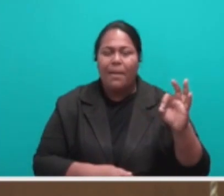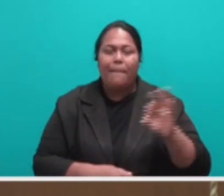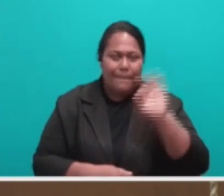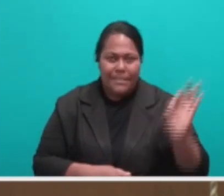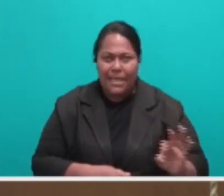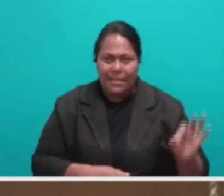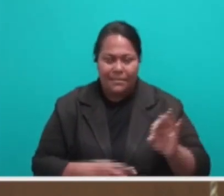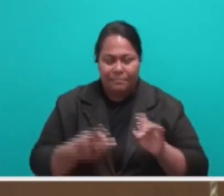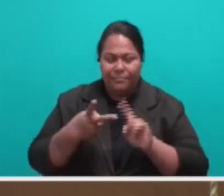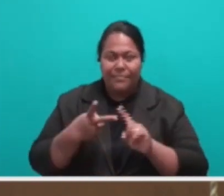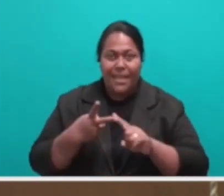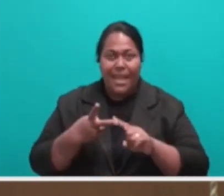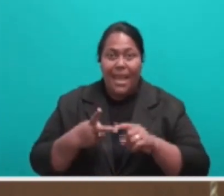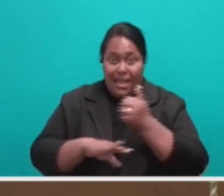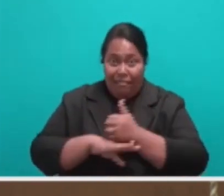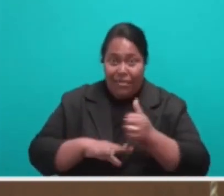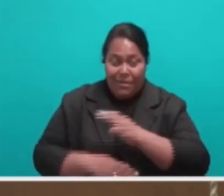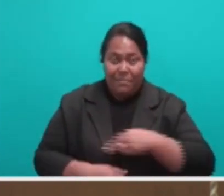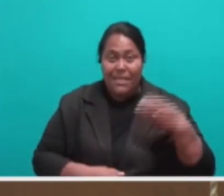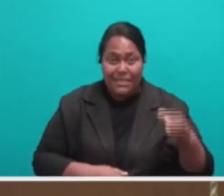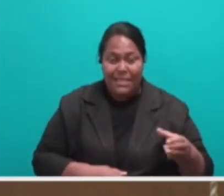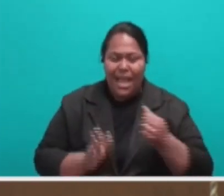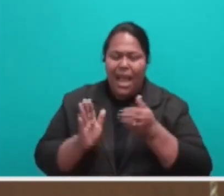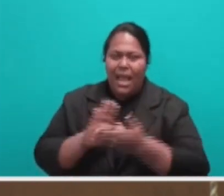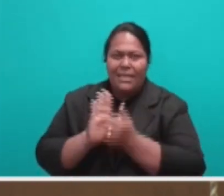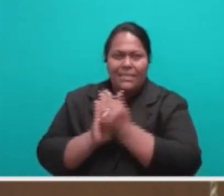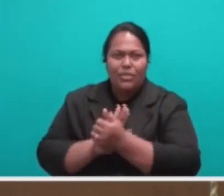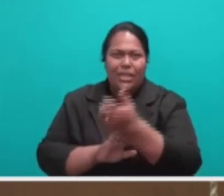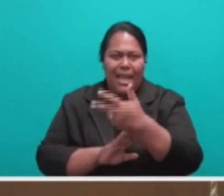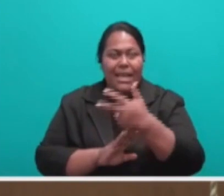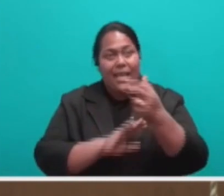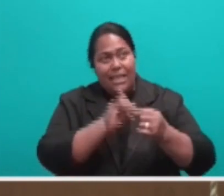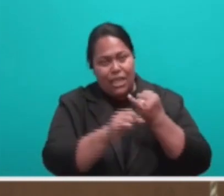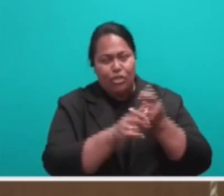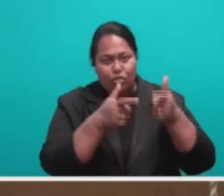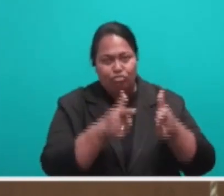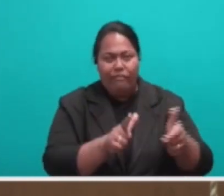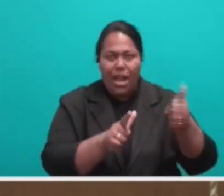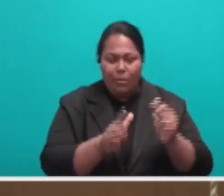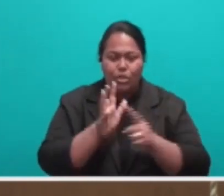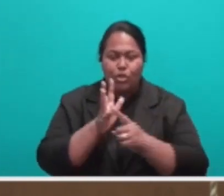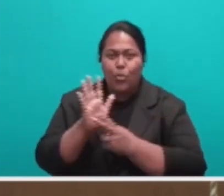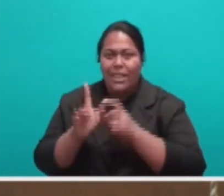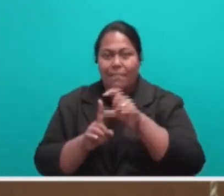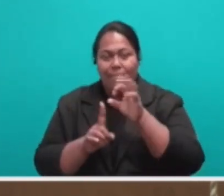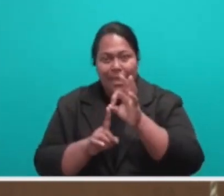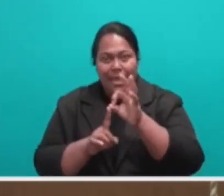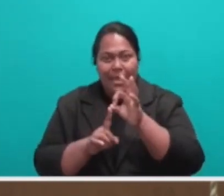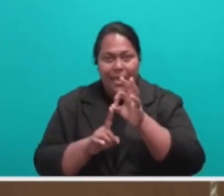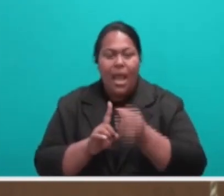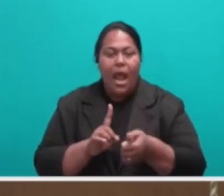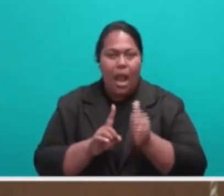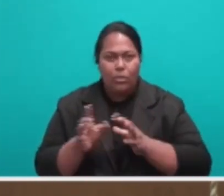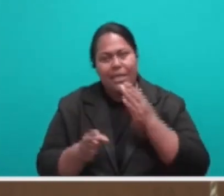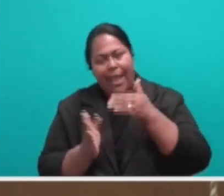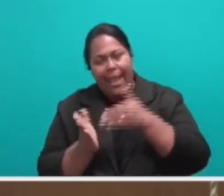2. Cabinet Ministers. Under Section 8, Overseas Travelling Allowance, UNDP Subsistence Allowance